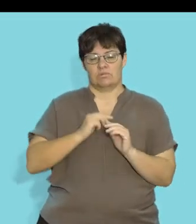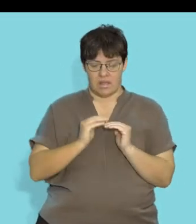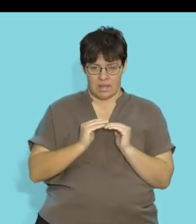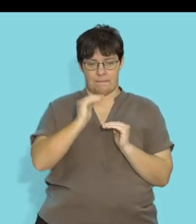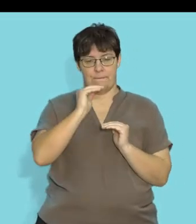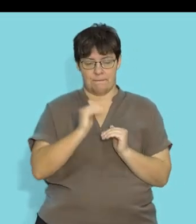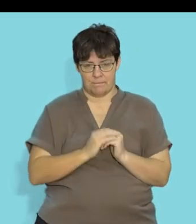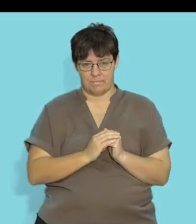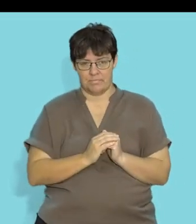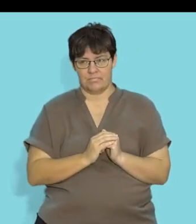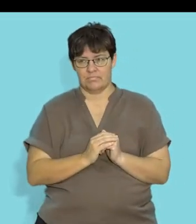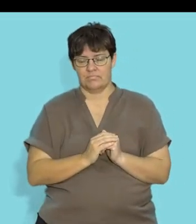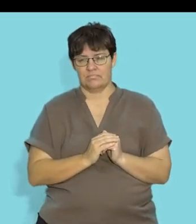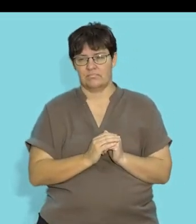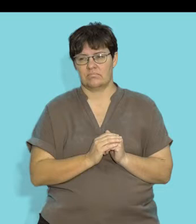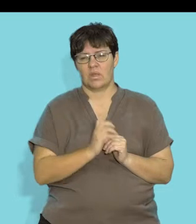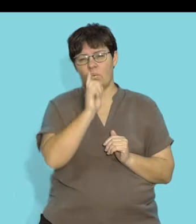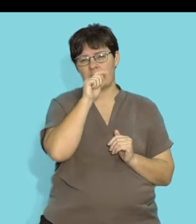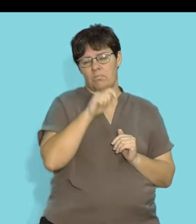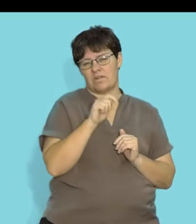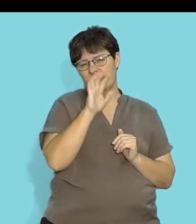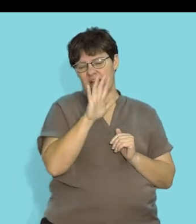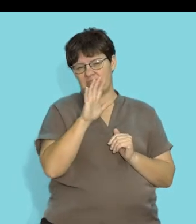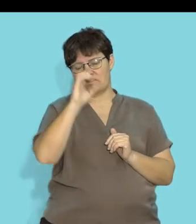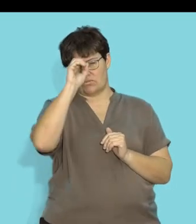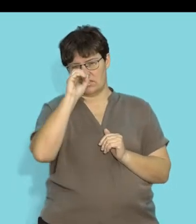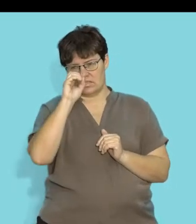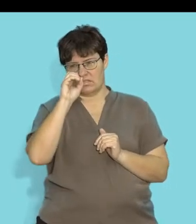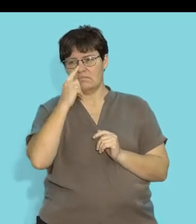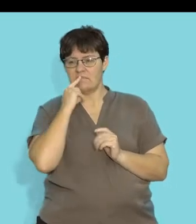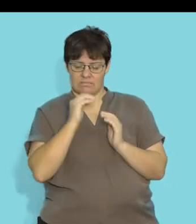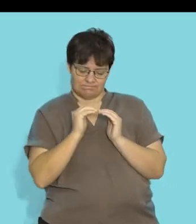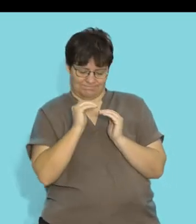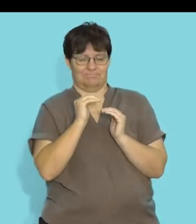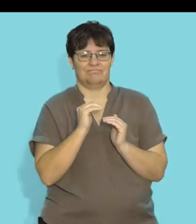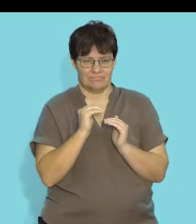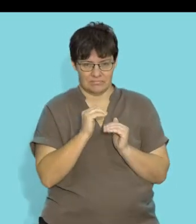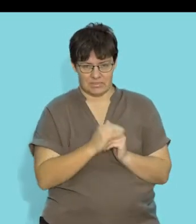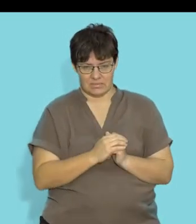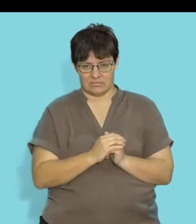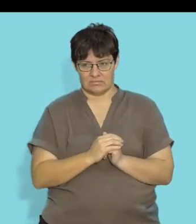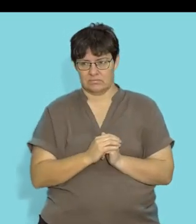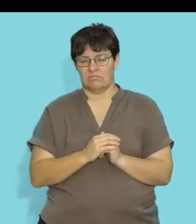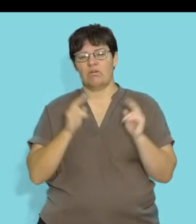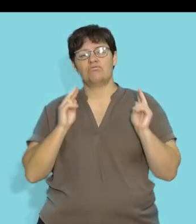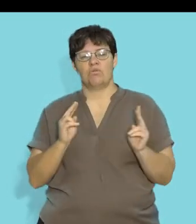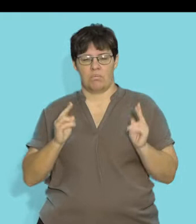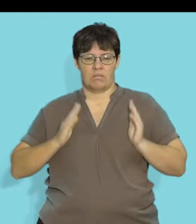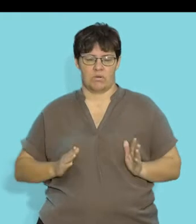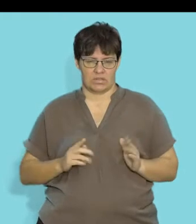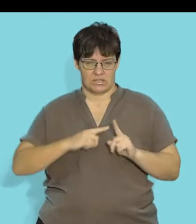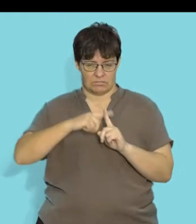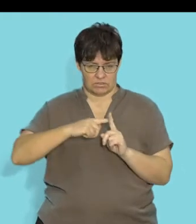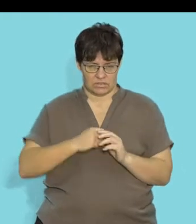body temperature. And this is approximately 1.5 degrees, where the body temperature increases slightly above normal